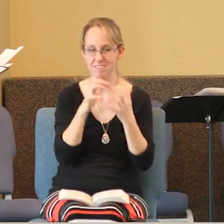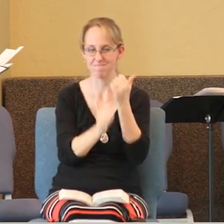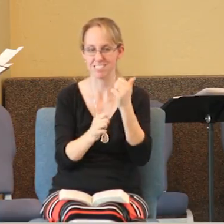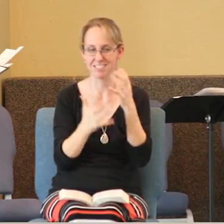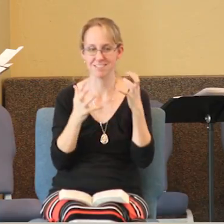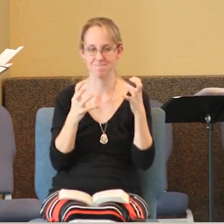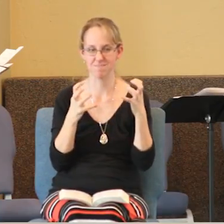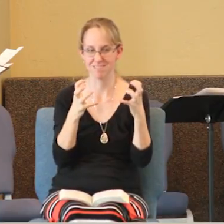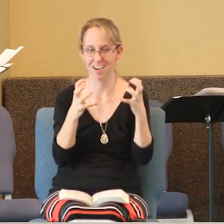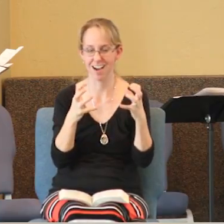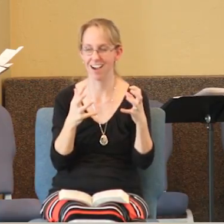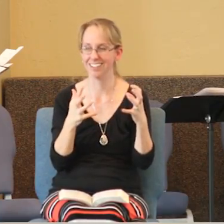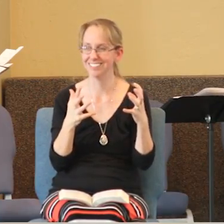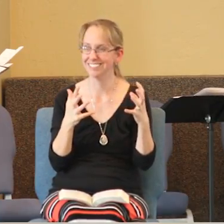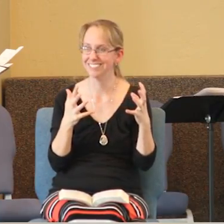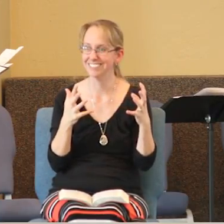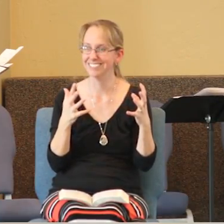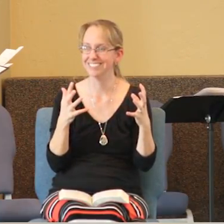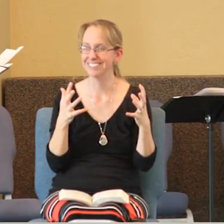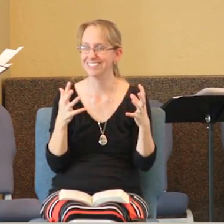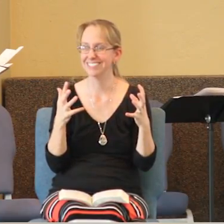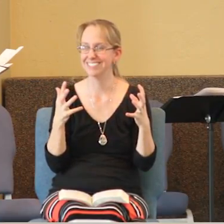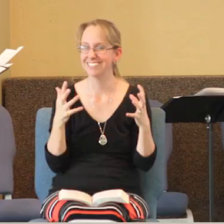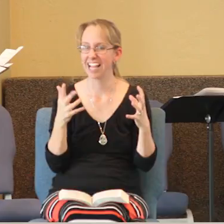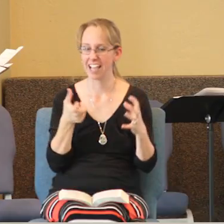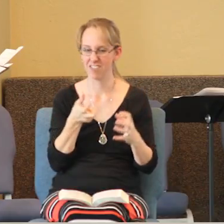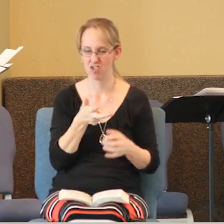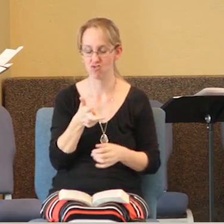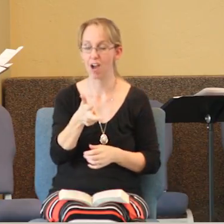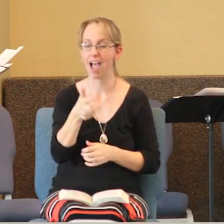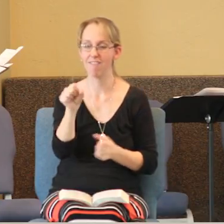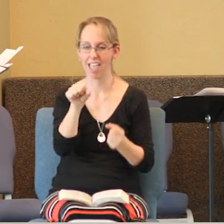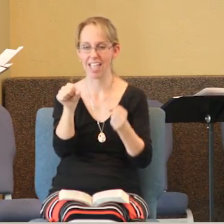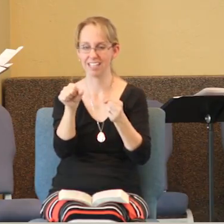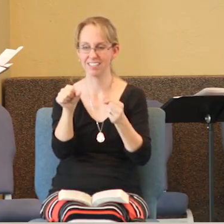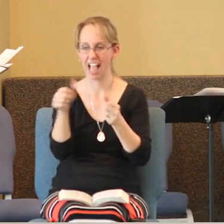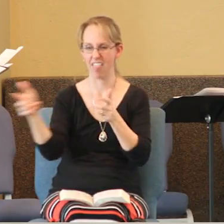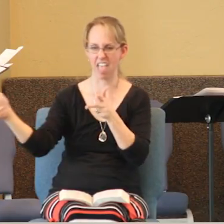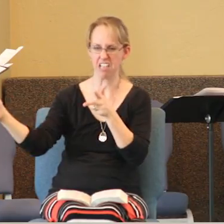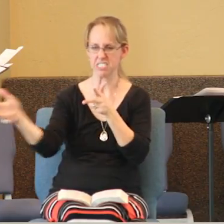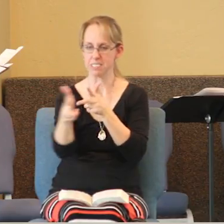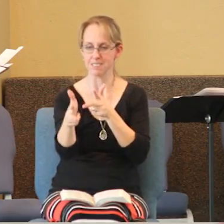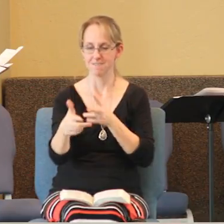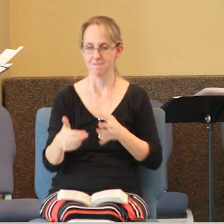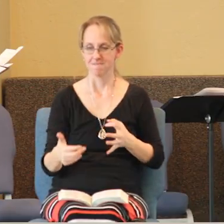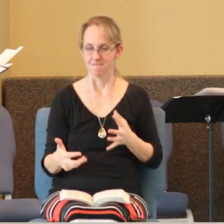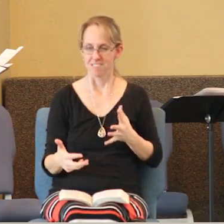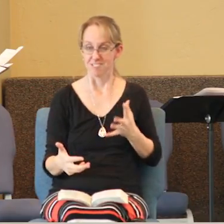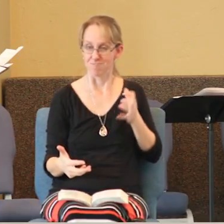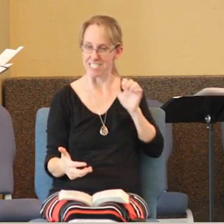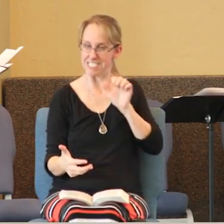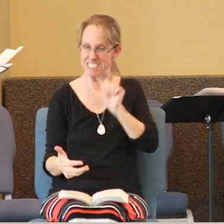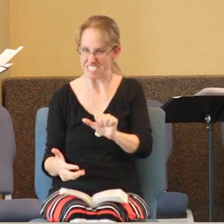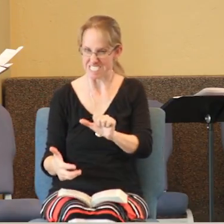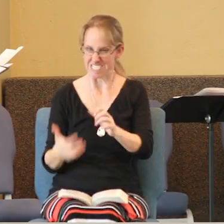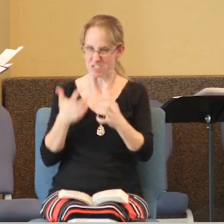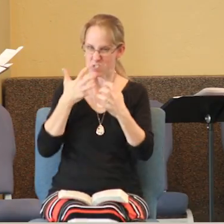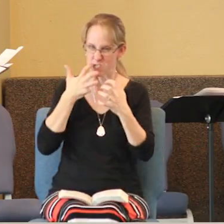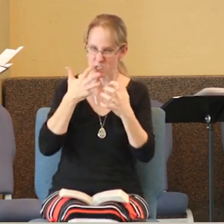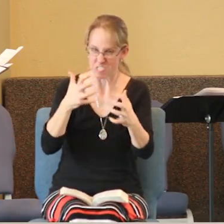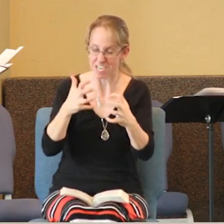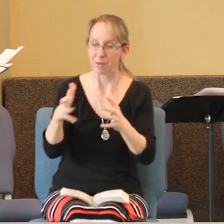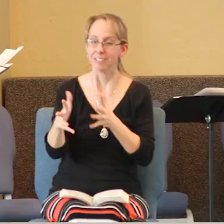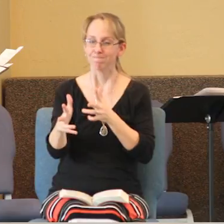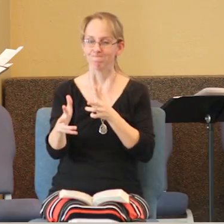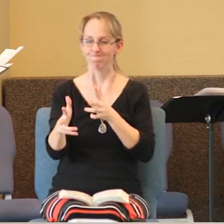You know, if you're driving down and somebody's cutting out in front of you, you can't honk your horn and scream and shout, and even though you're the only one